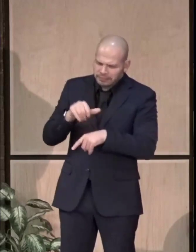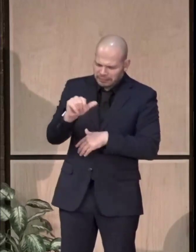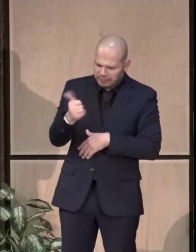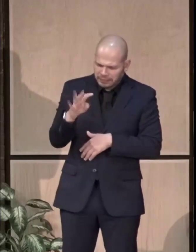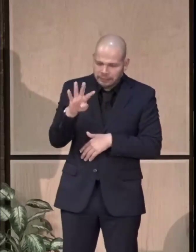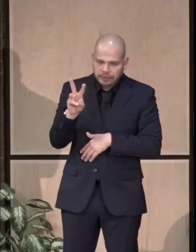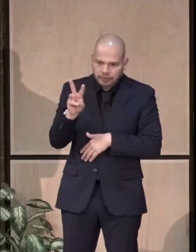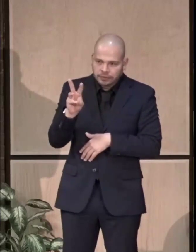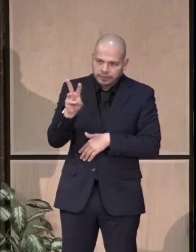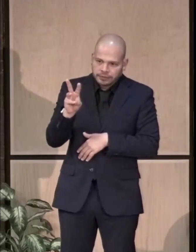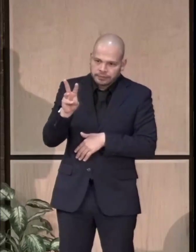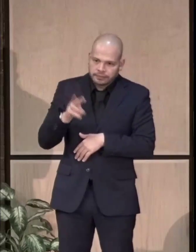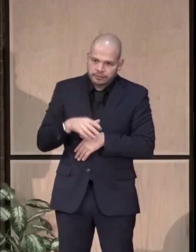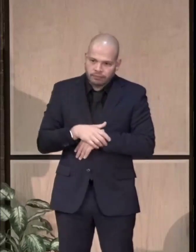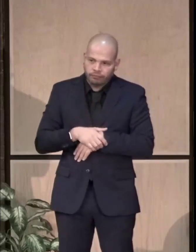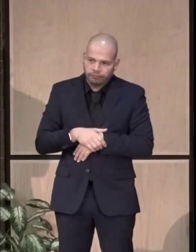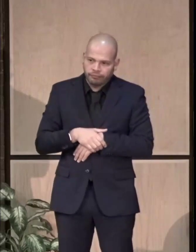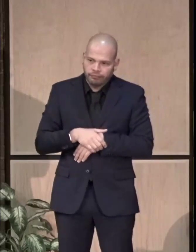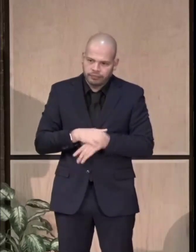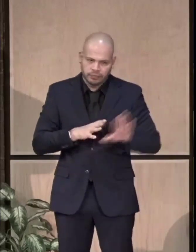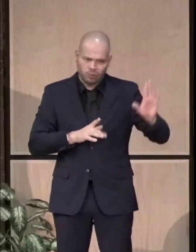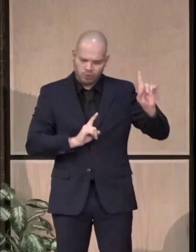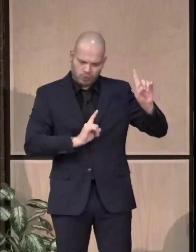Sorry. I had taken them apart.